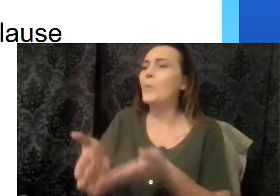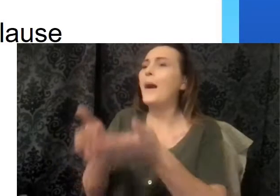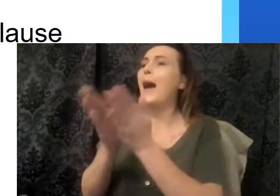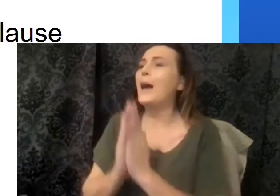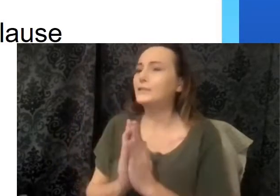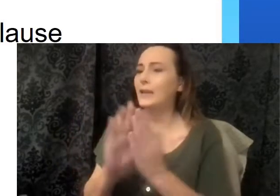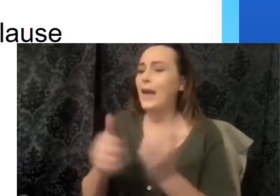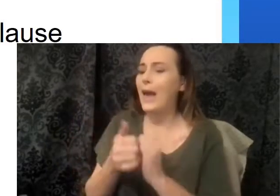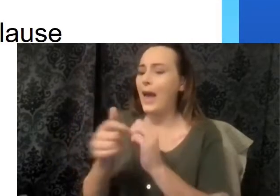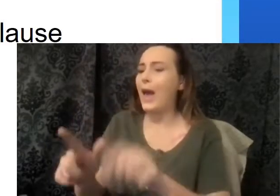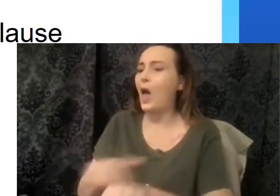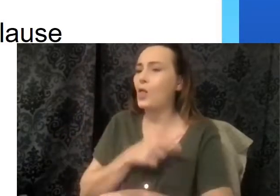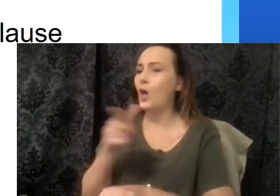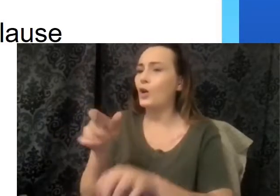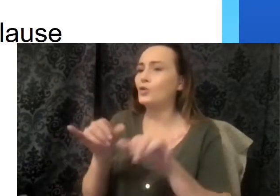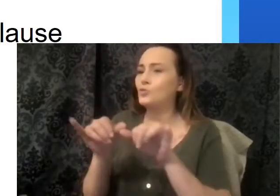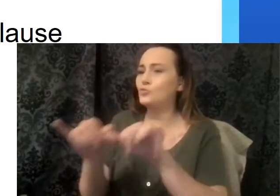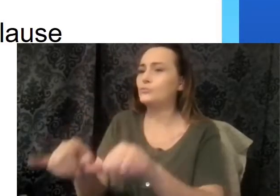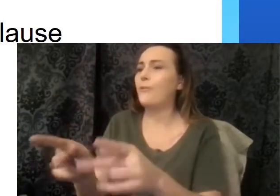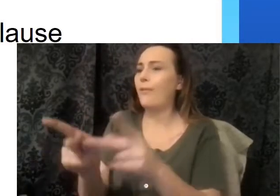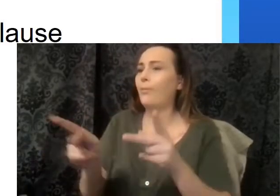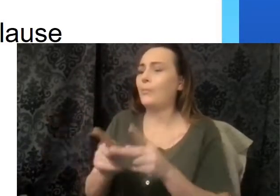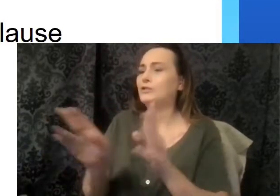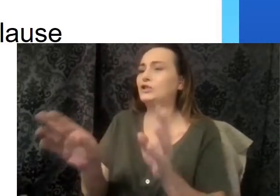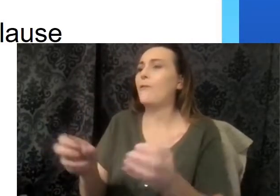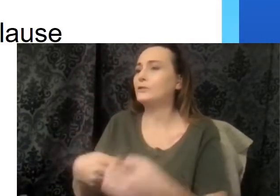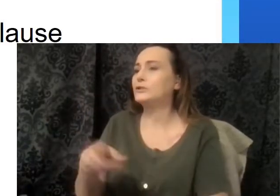that you all stay in office?